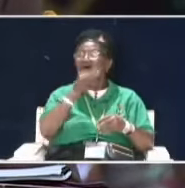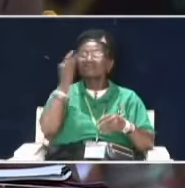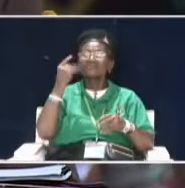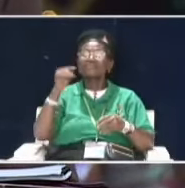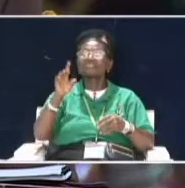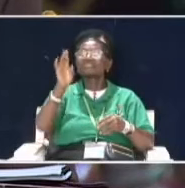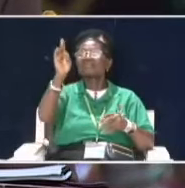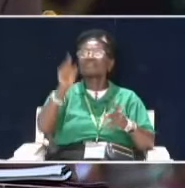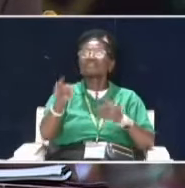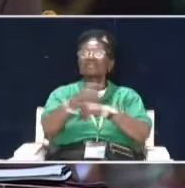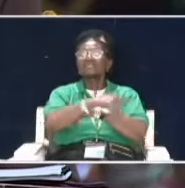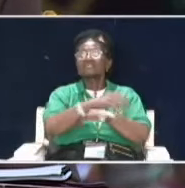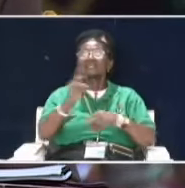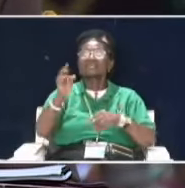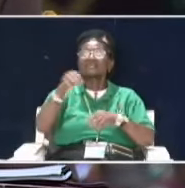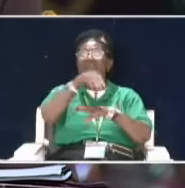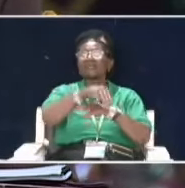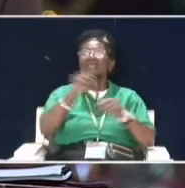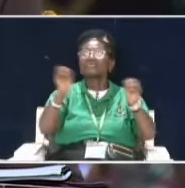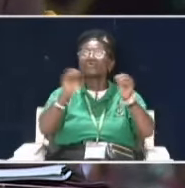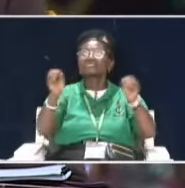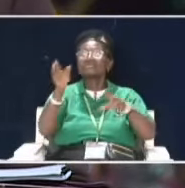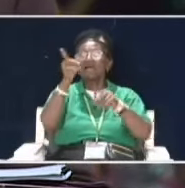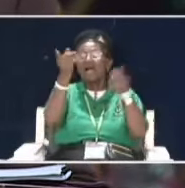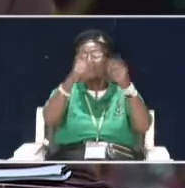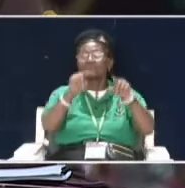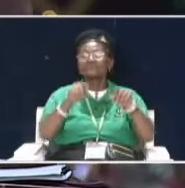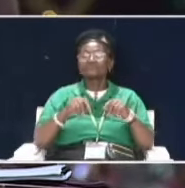7 nights. Nothing happened.